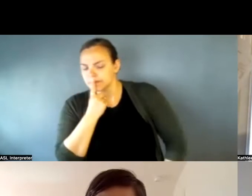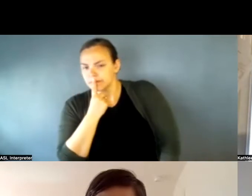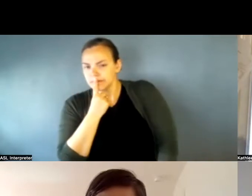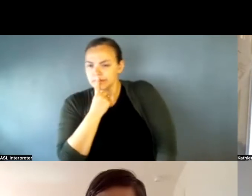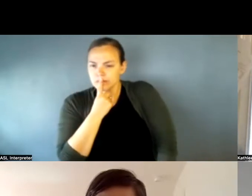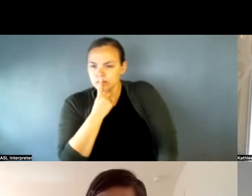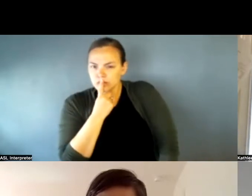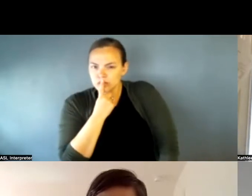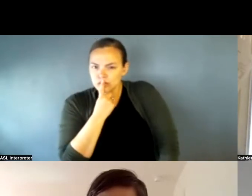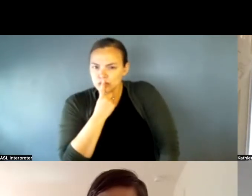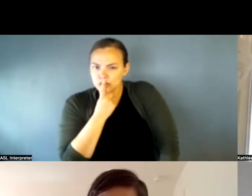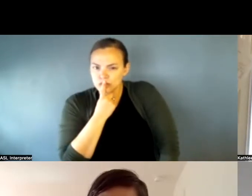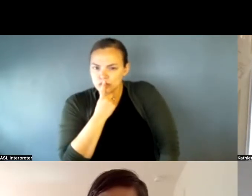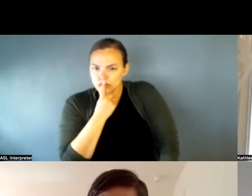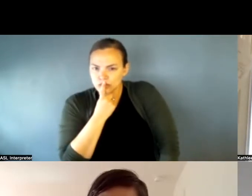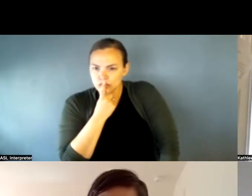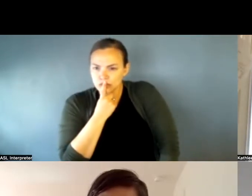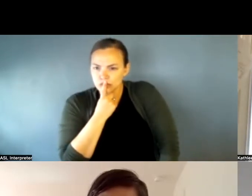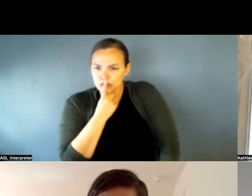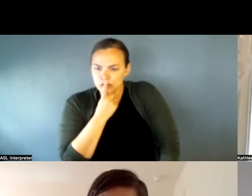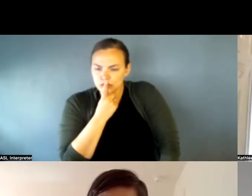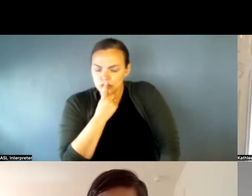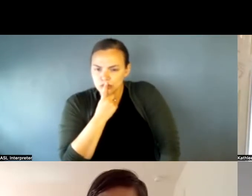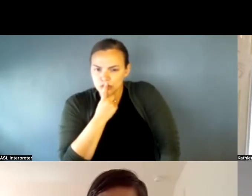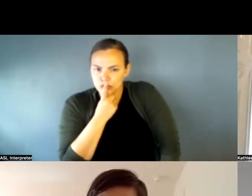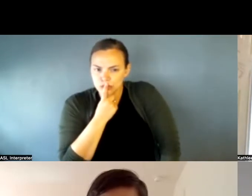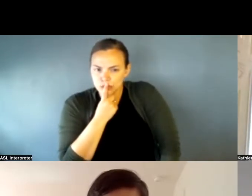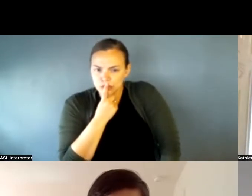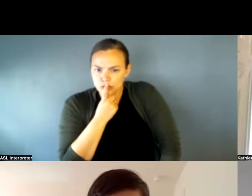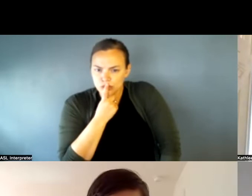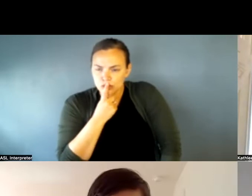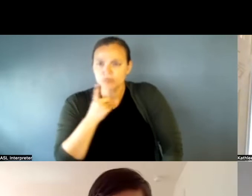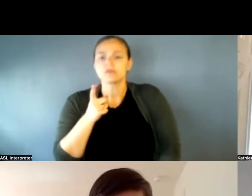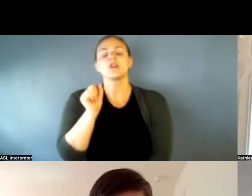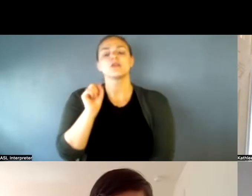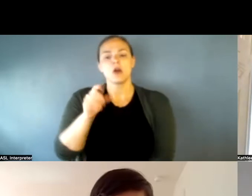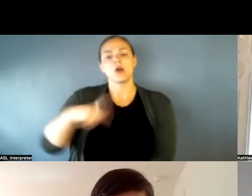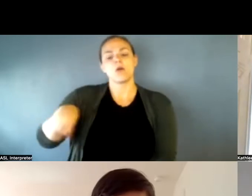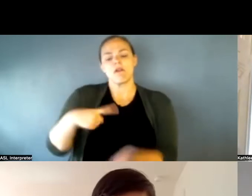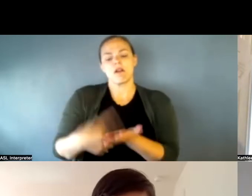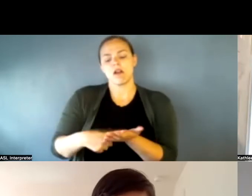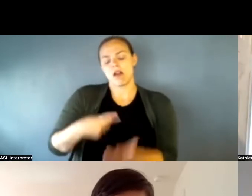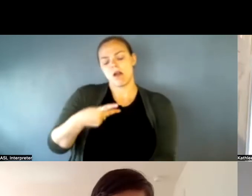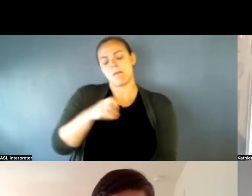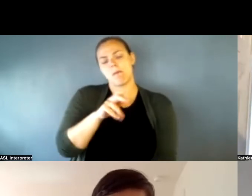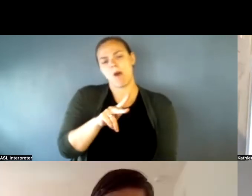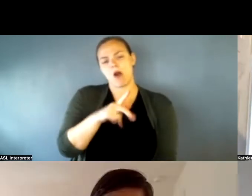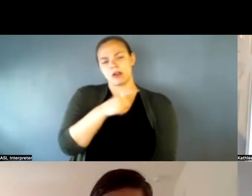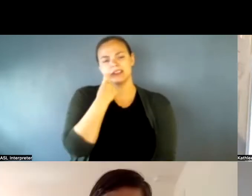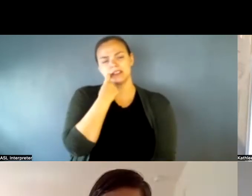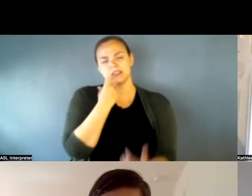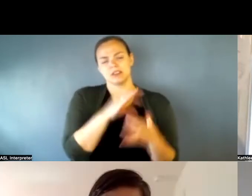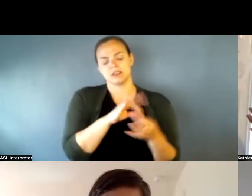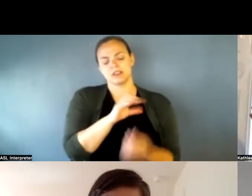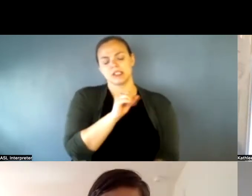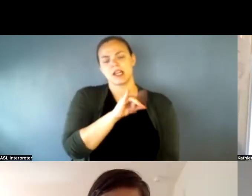Basically, in thinking about, you're sort of like going from your discussion of the importance of parks, Sadie. I mean, so what kind of